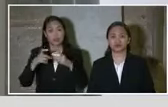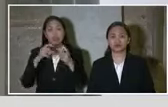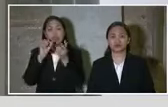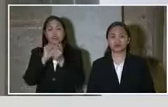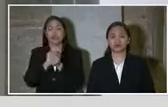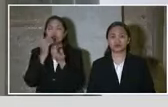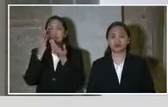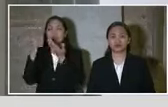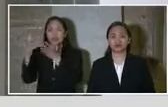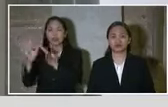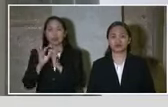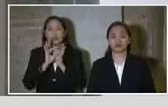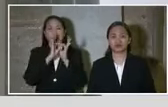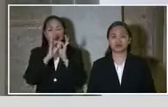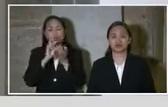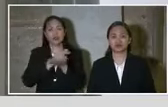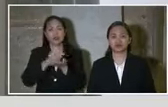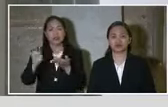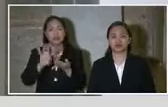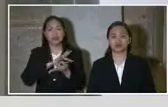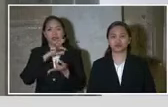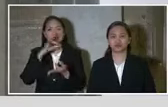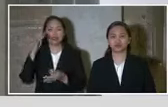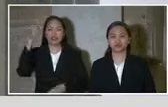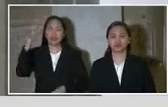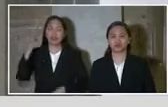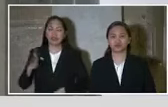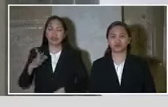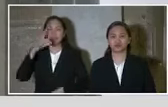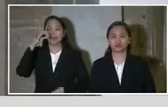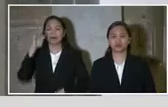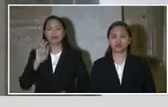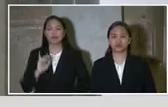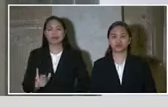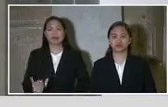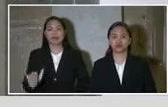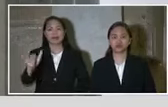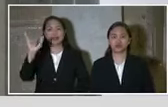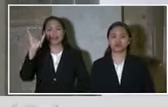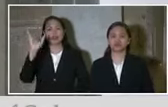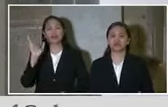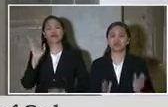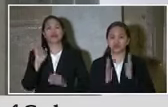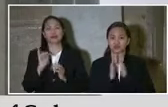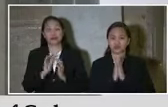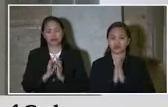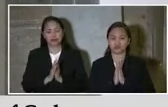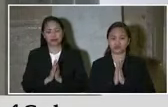in the unity of the Holy Spirit, God forever and ever. Amen.